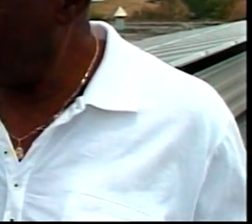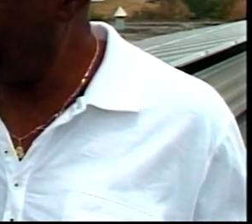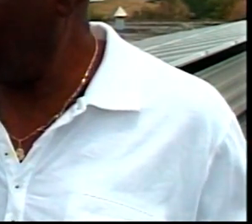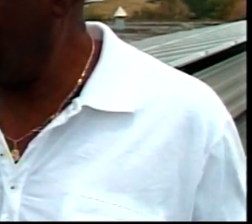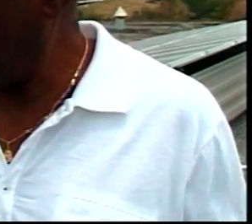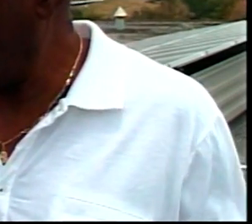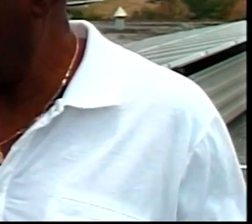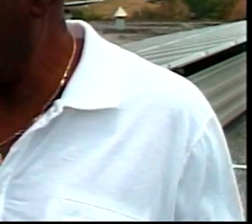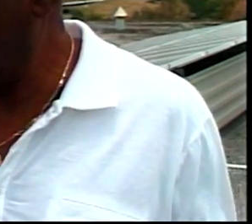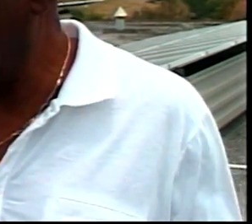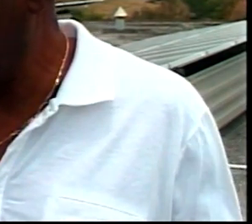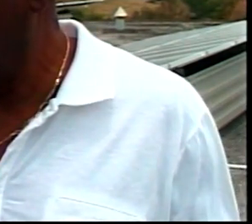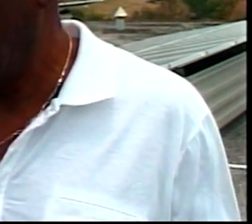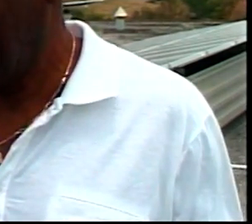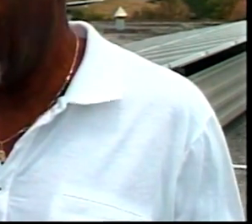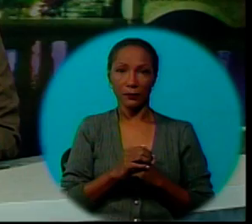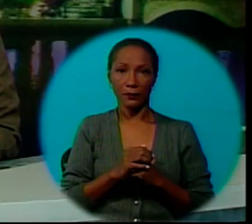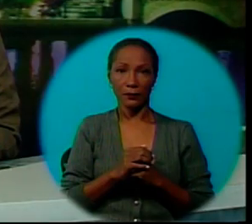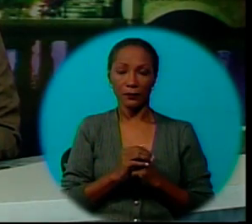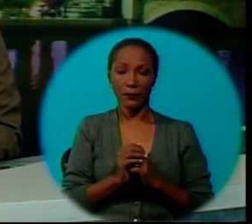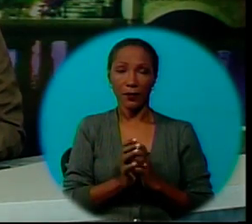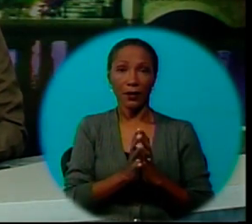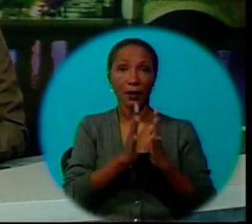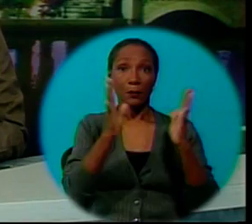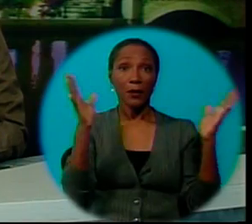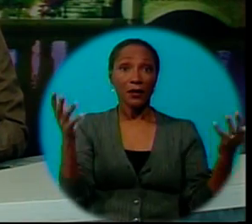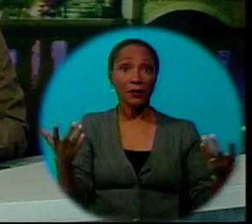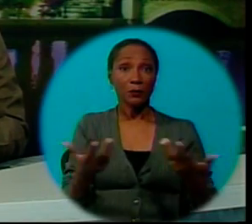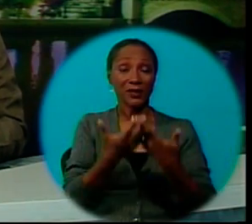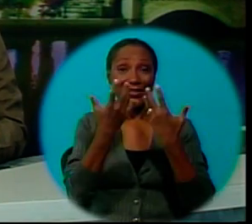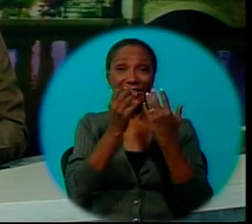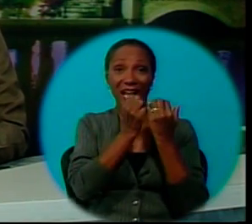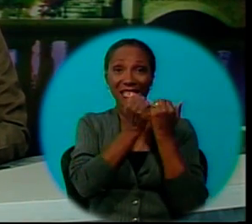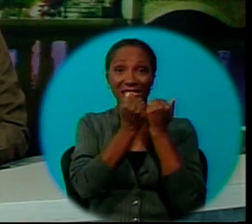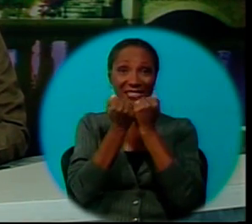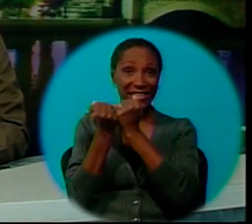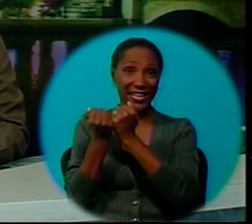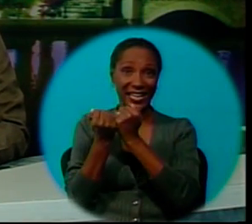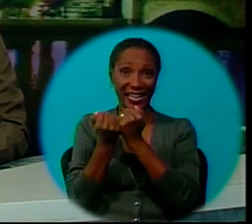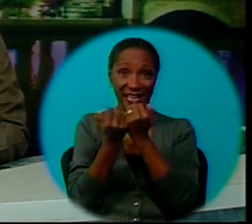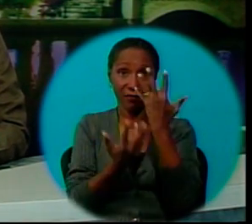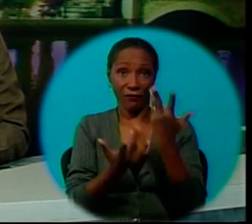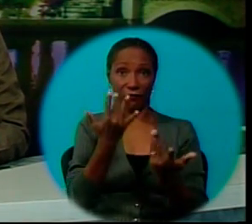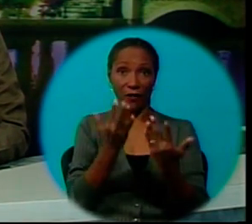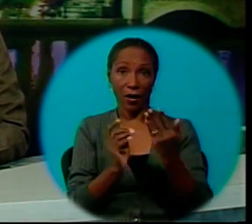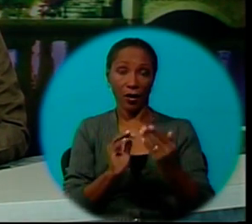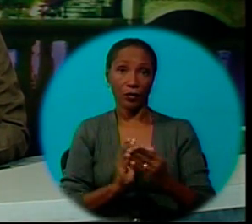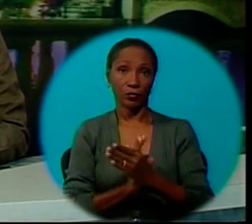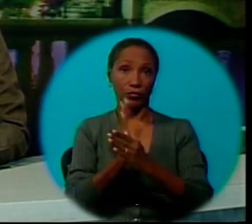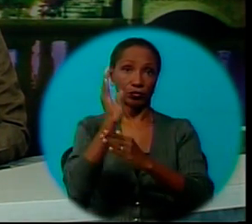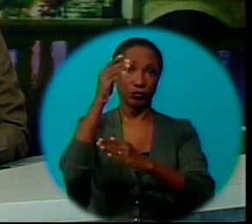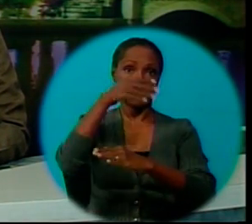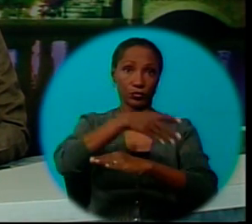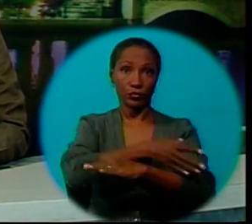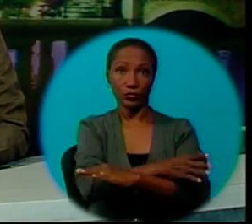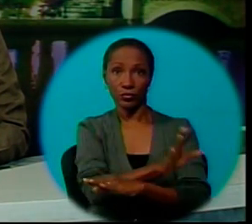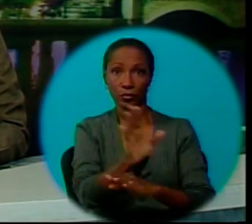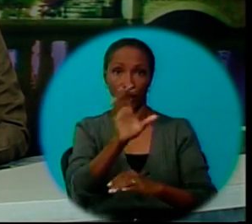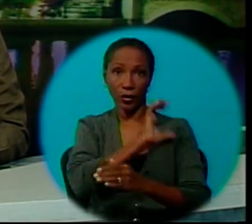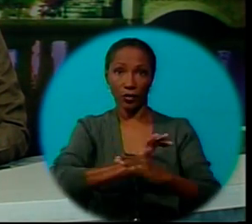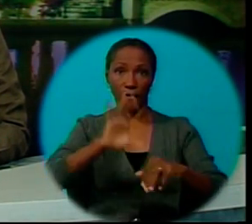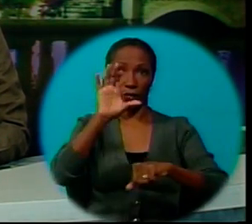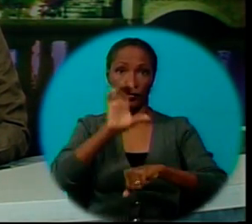get any revenue for that water that is leaked. A massive bush and cane fire, which spanned acres of land across some